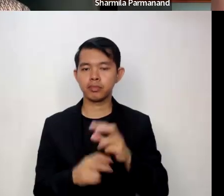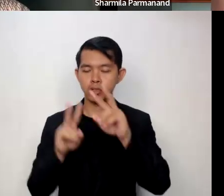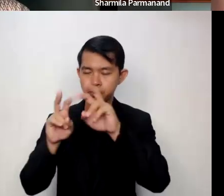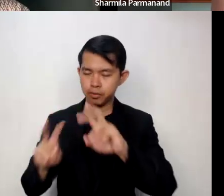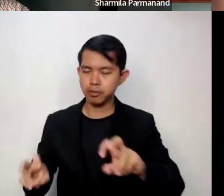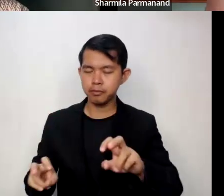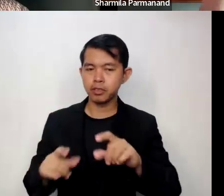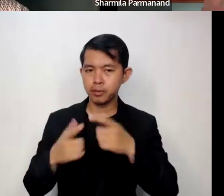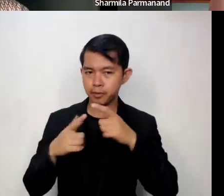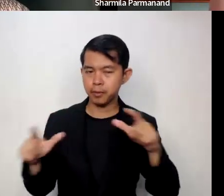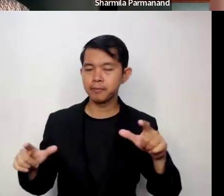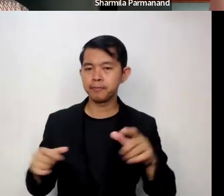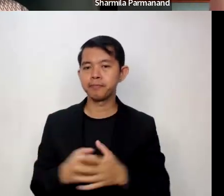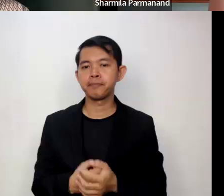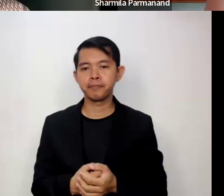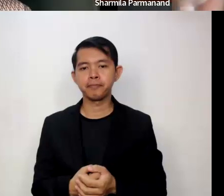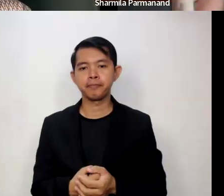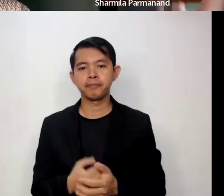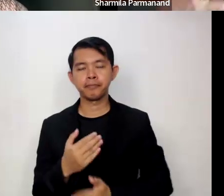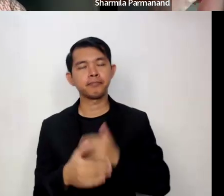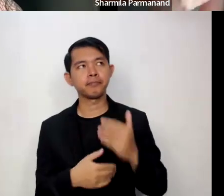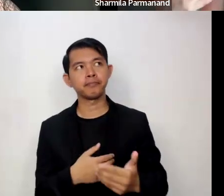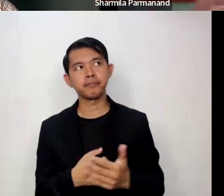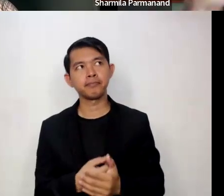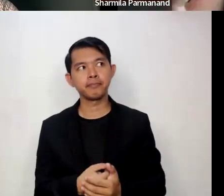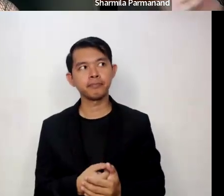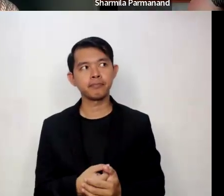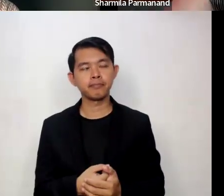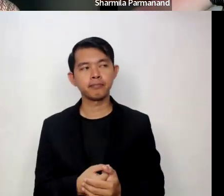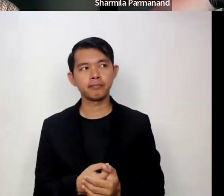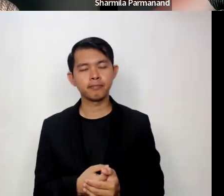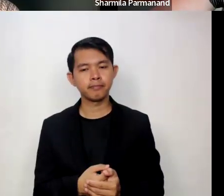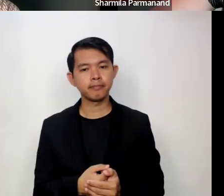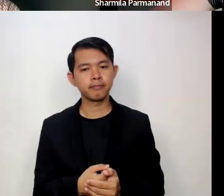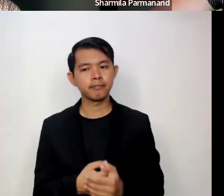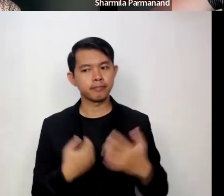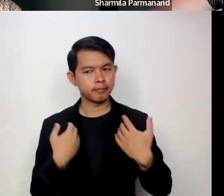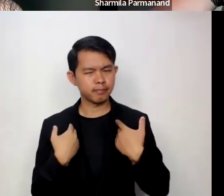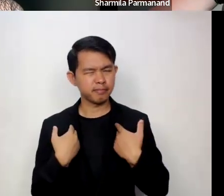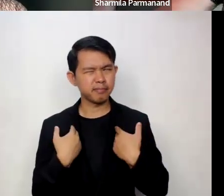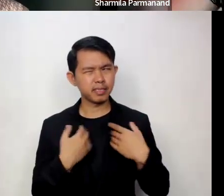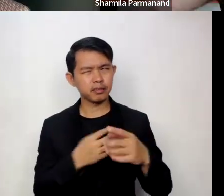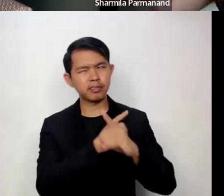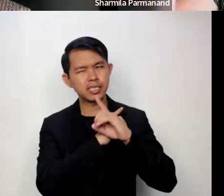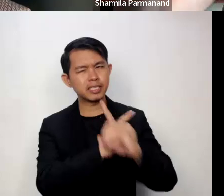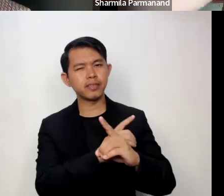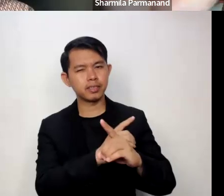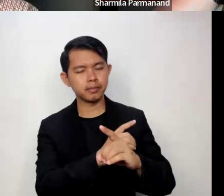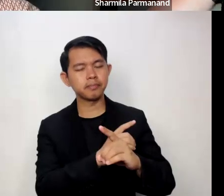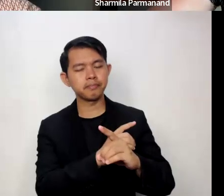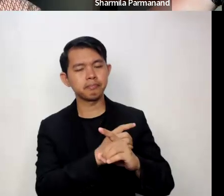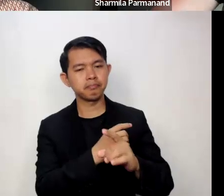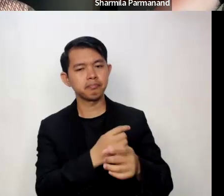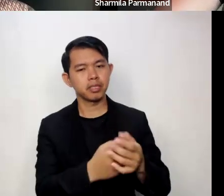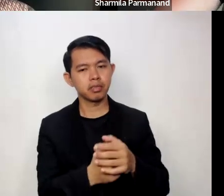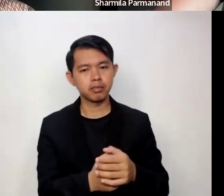with. Having said that, I do think, I mean, and there's also like the defensive point, right? Western academia